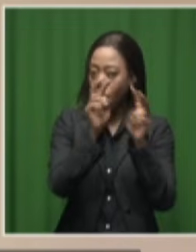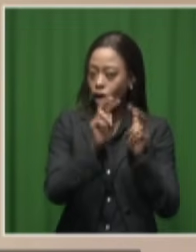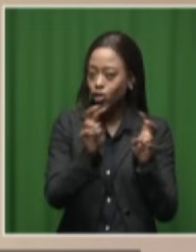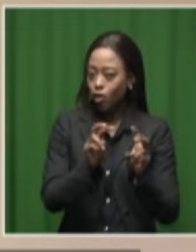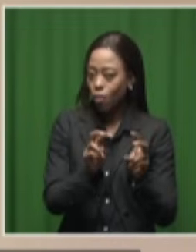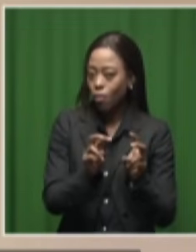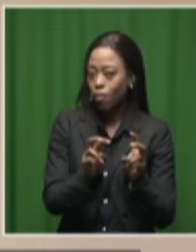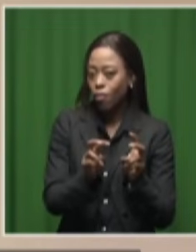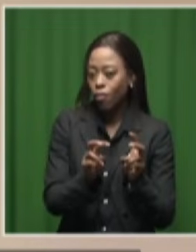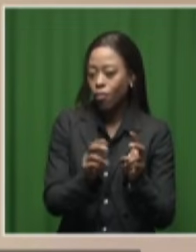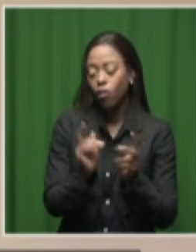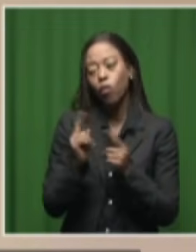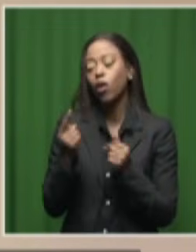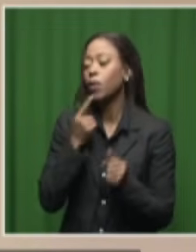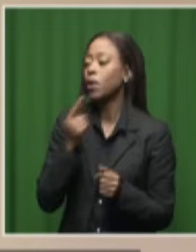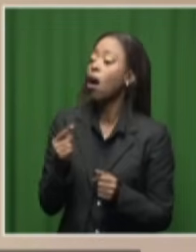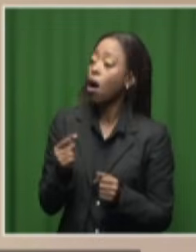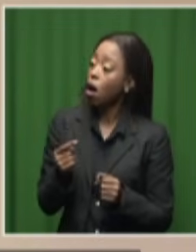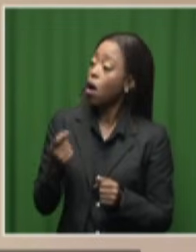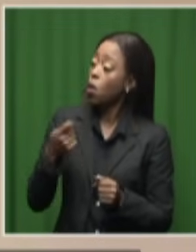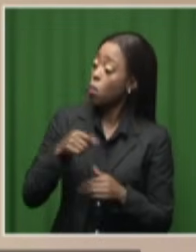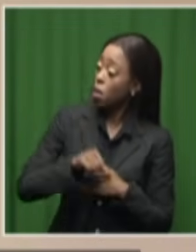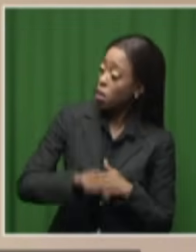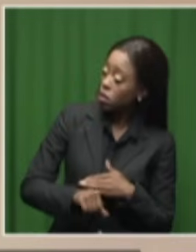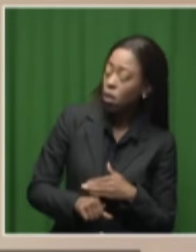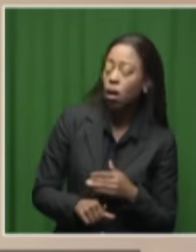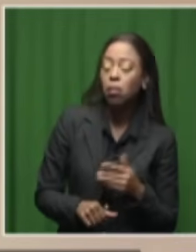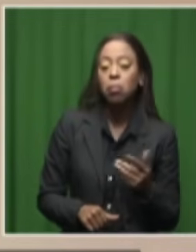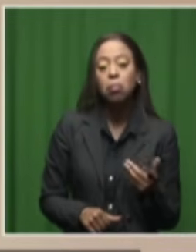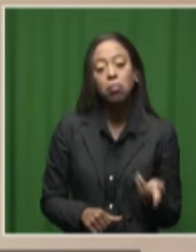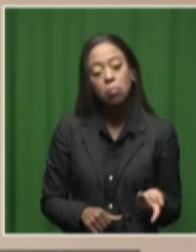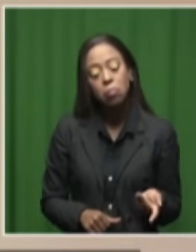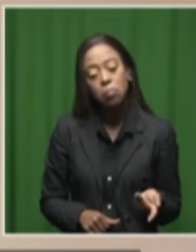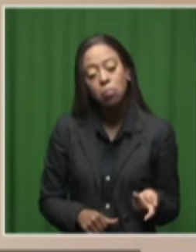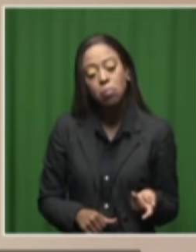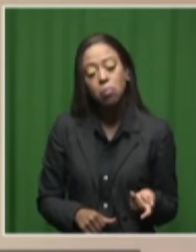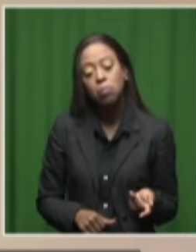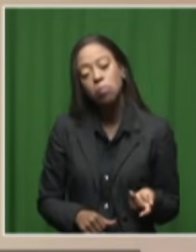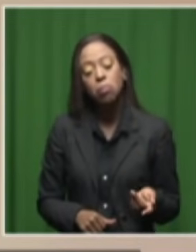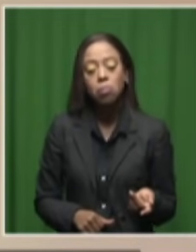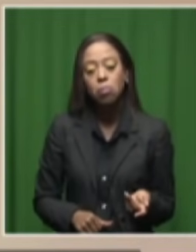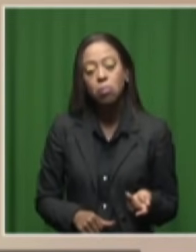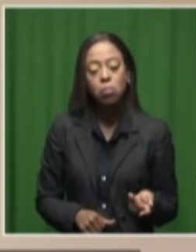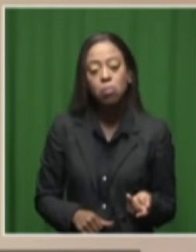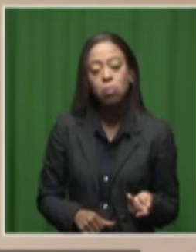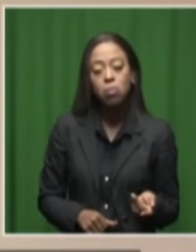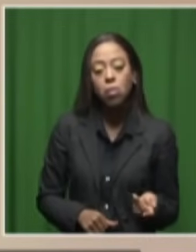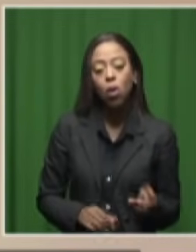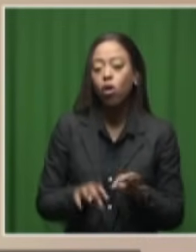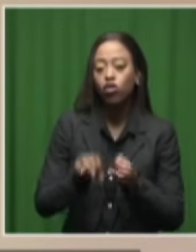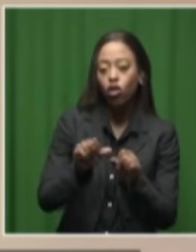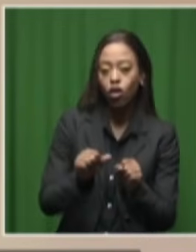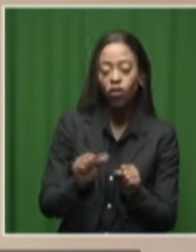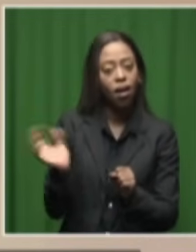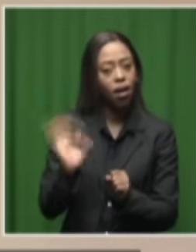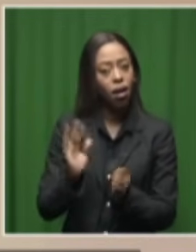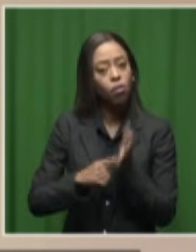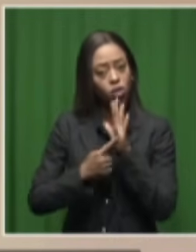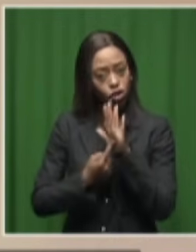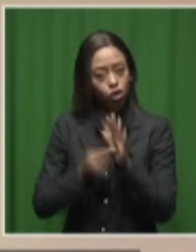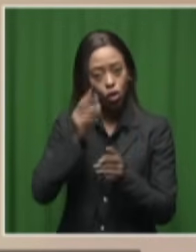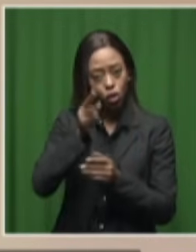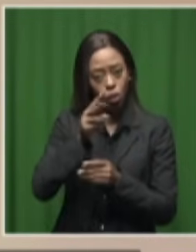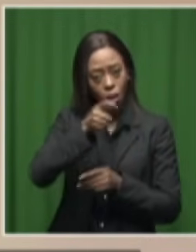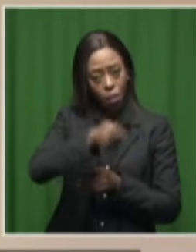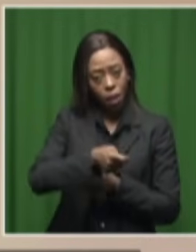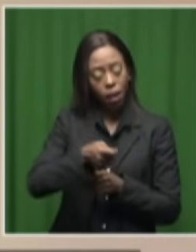other words, we're not going to say, oh, you're paying this month, we're taking the debt. You must demonstrate that you're going to pay.